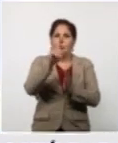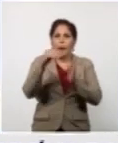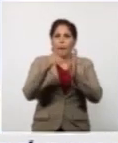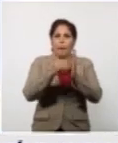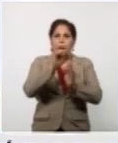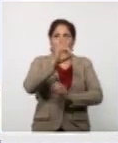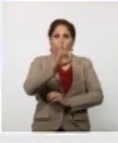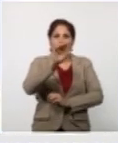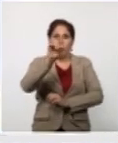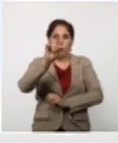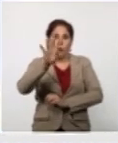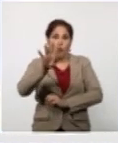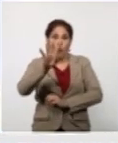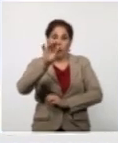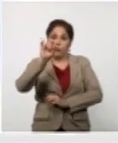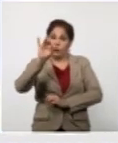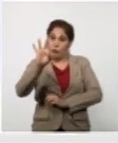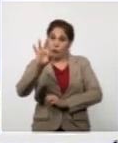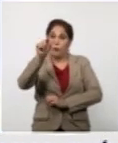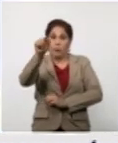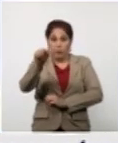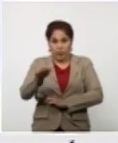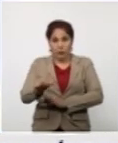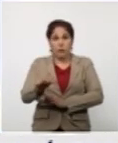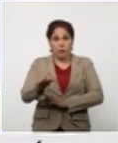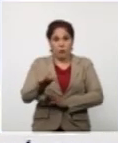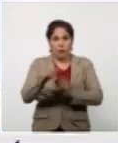Thus, with yesterday's 9 discharges,